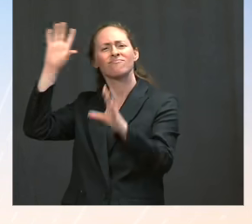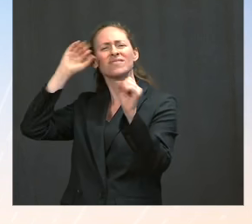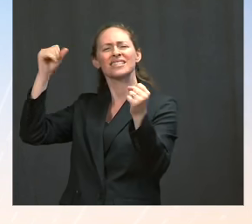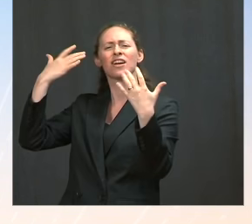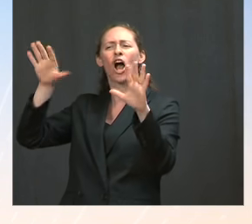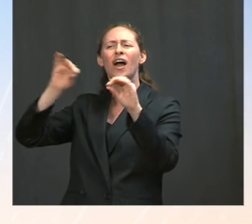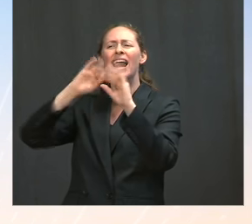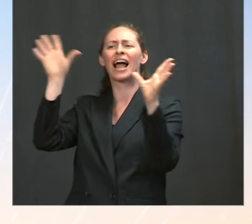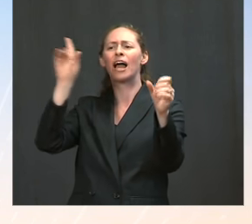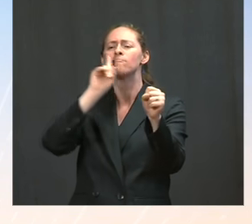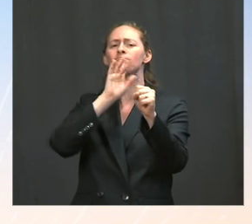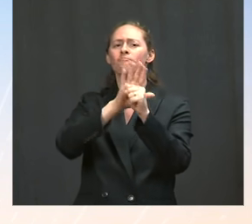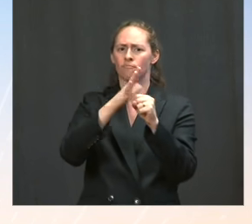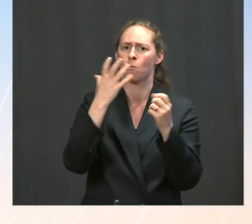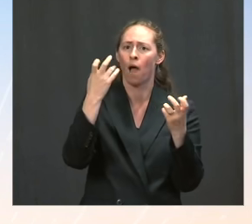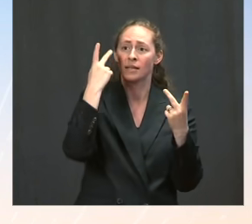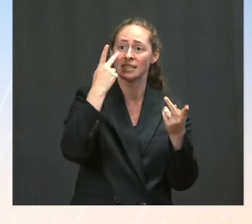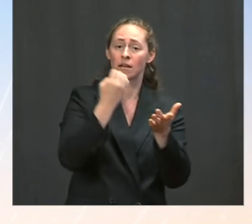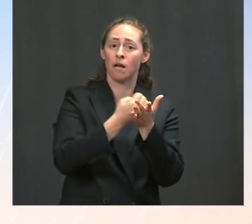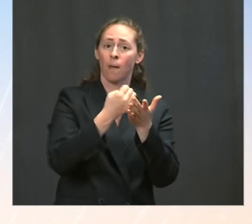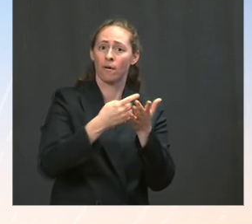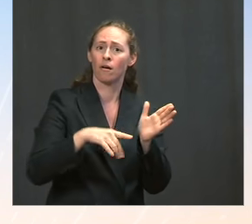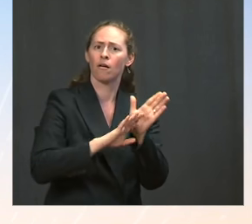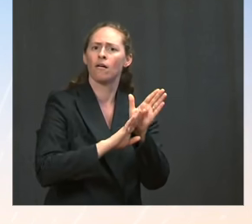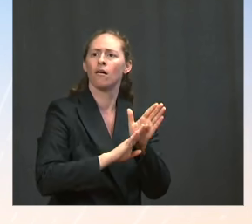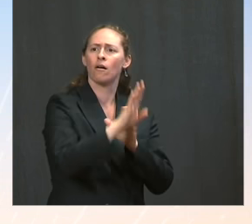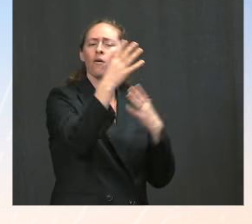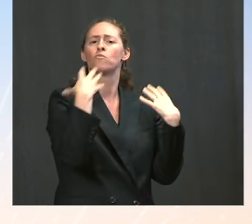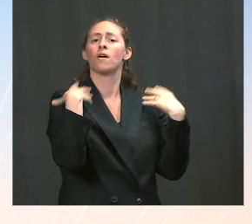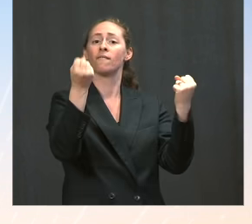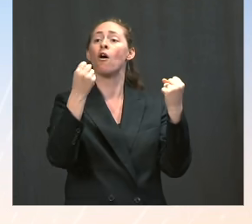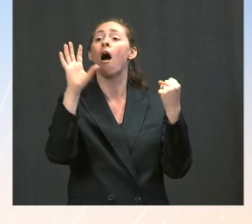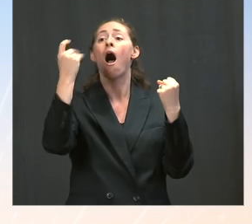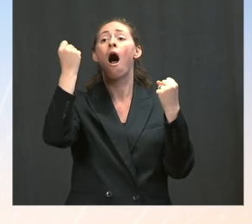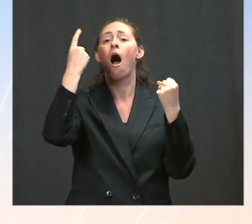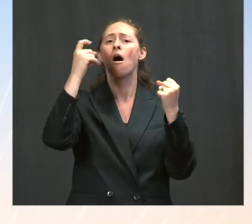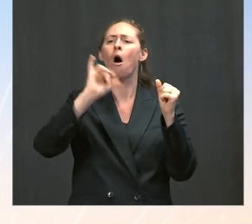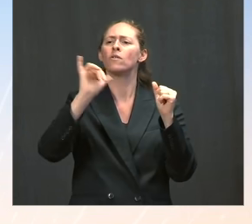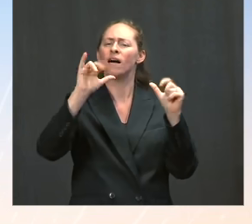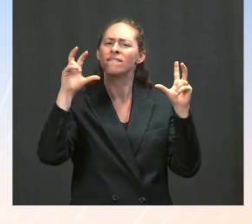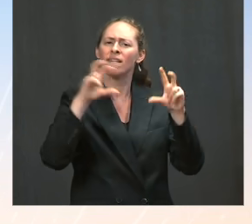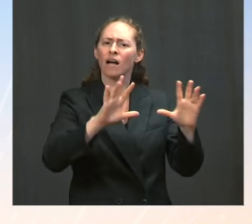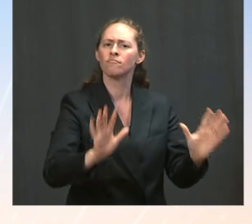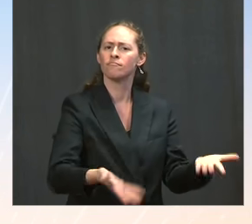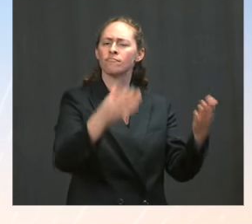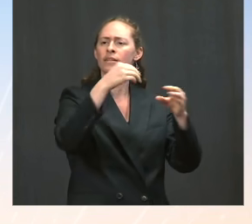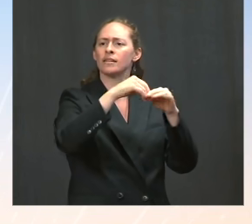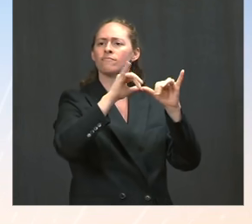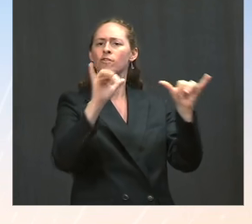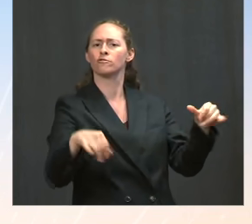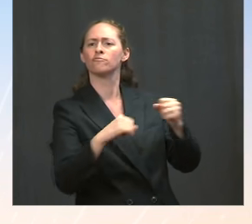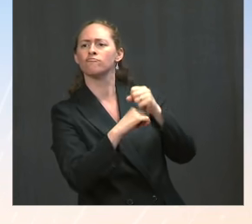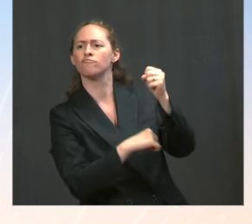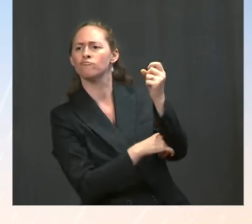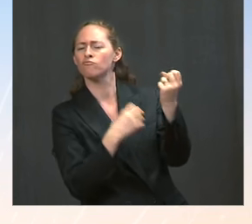to build back better and make sure every community and every American is included in our comeback.